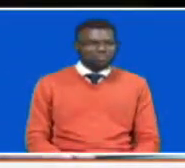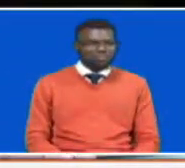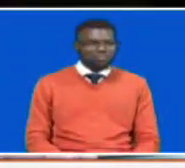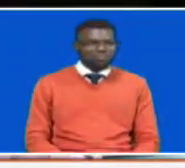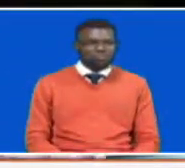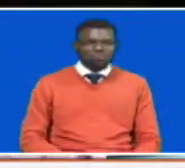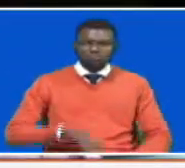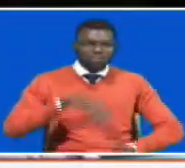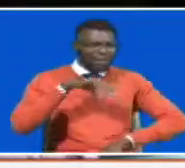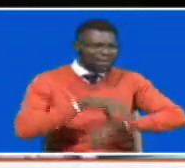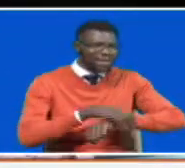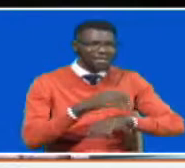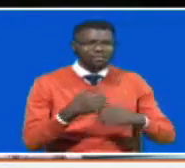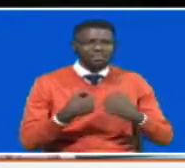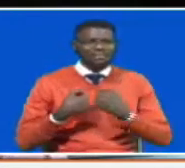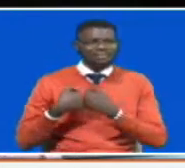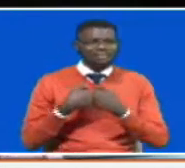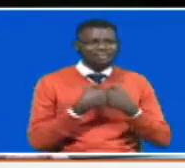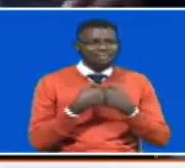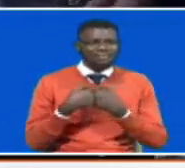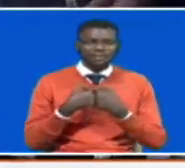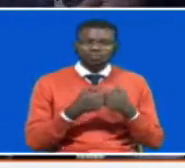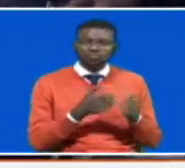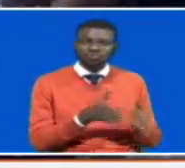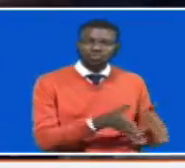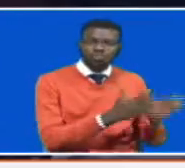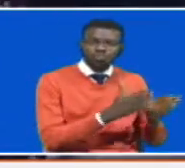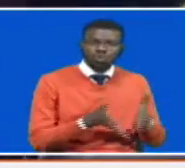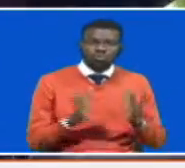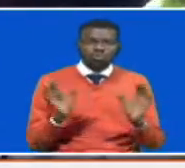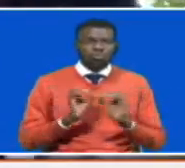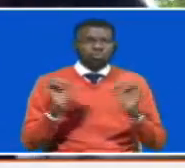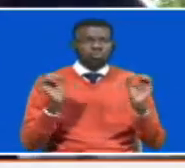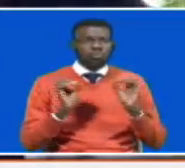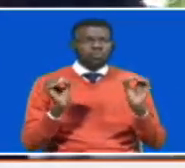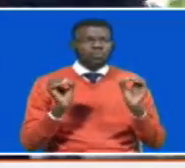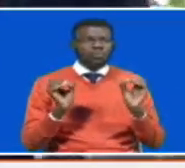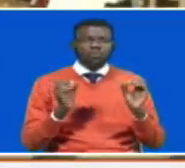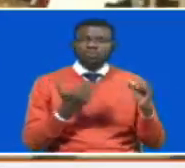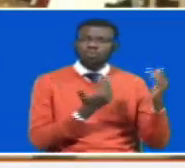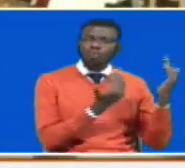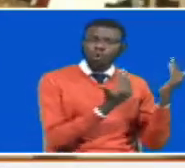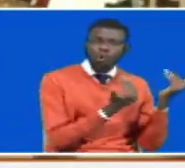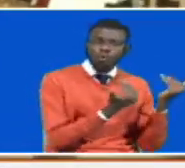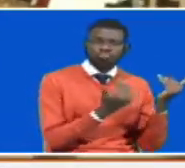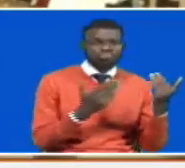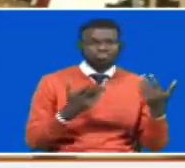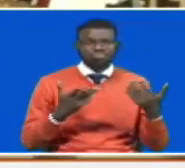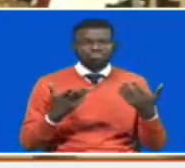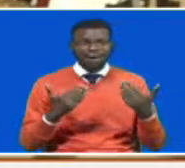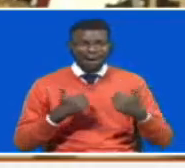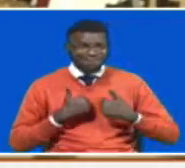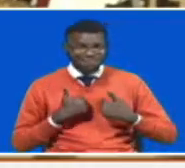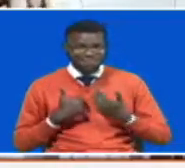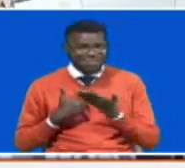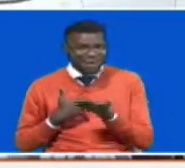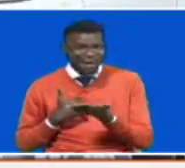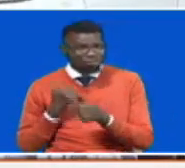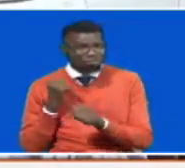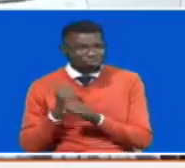utoe kitu kidogo ama labda hakuna nafasi. So, is there hope for a revamped and reformed labor